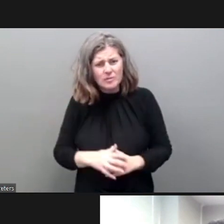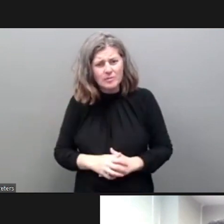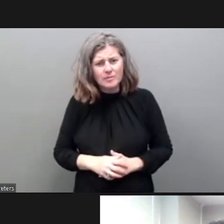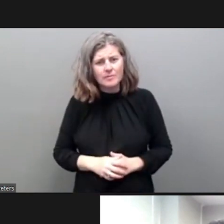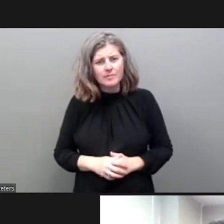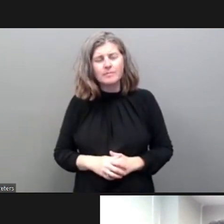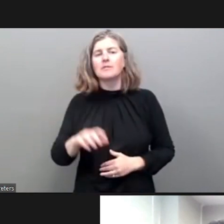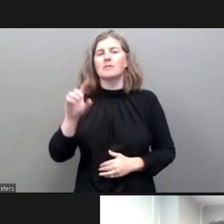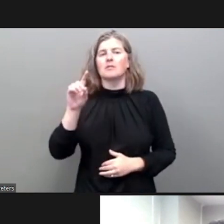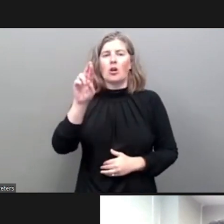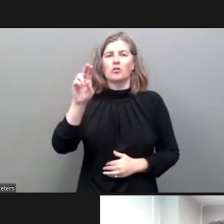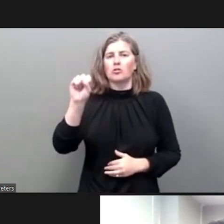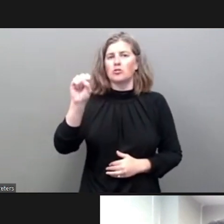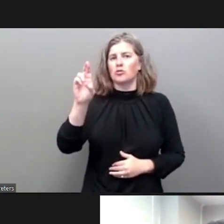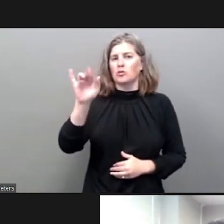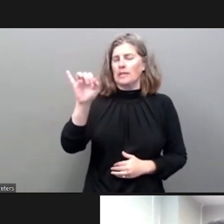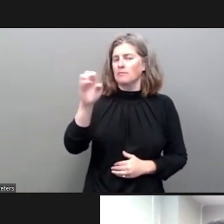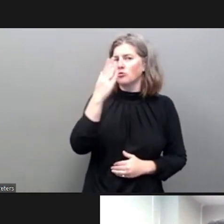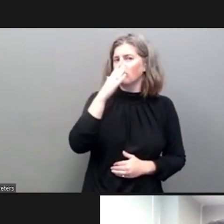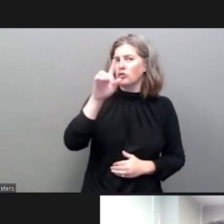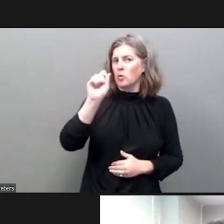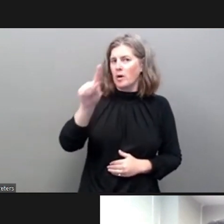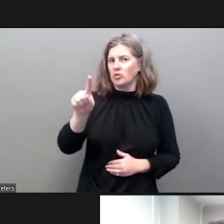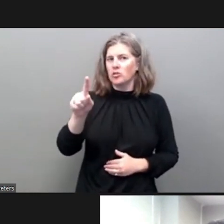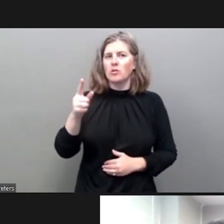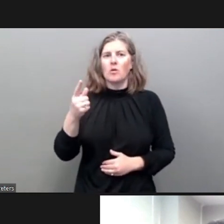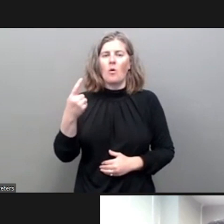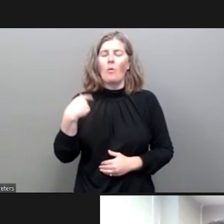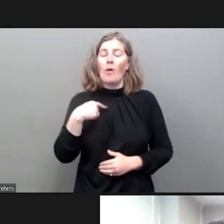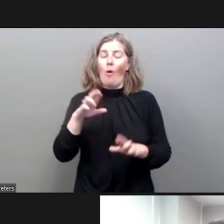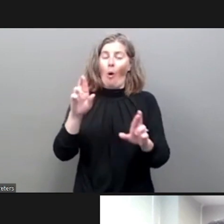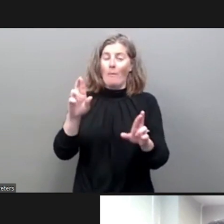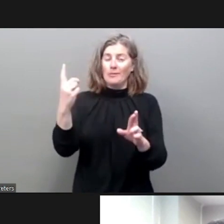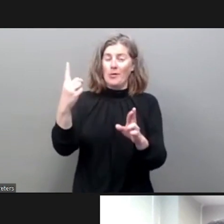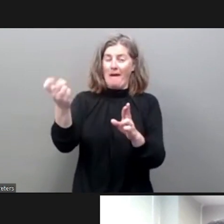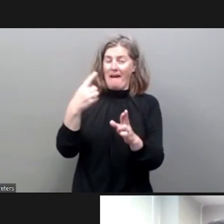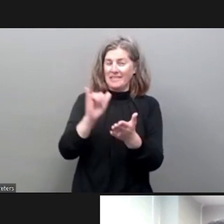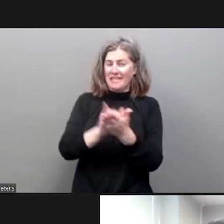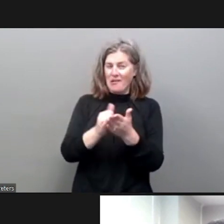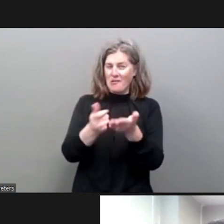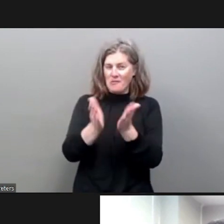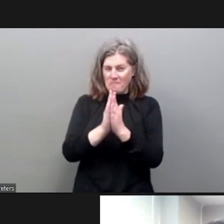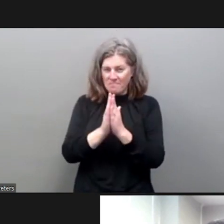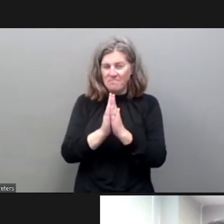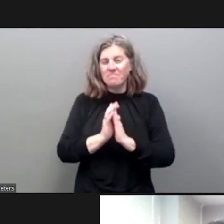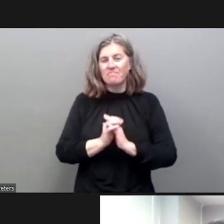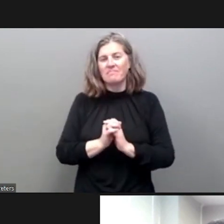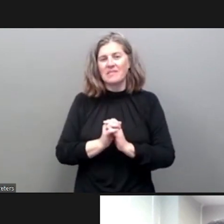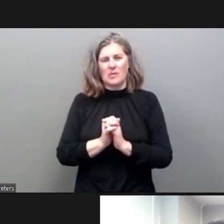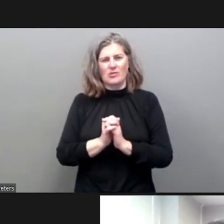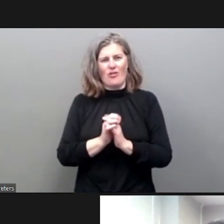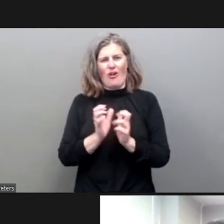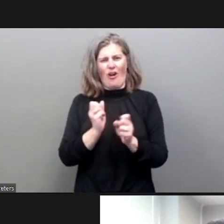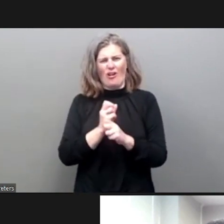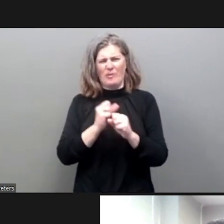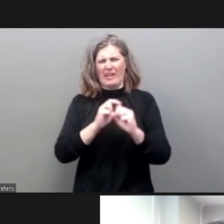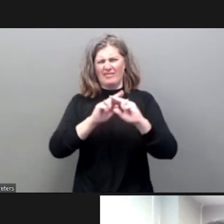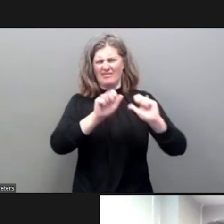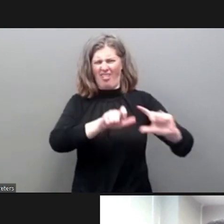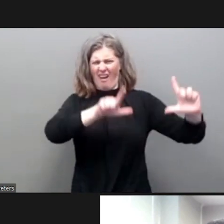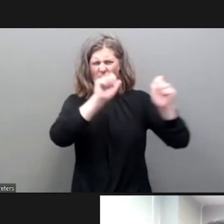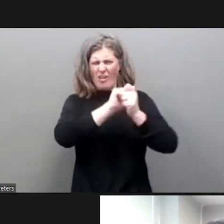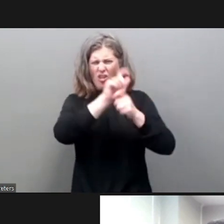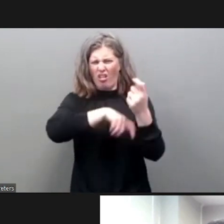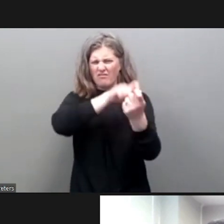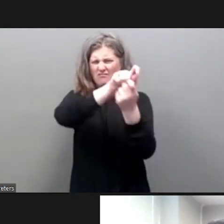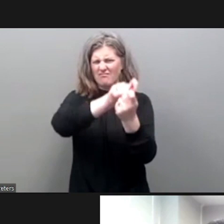Yeah, Dan, great question. We were counting on someone to ask that question because it was hard to make up a slide with all the details in it.